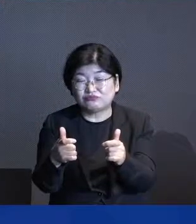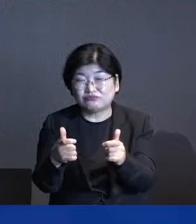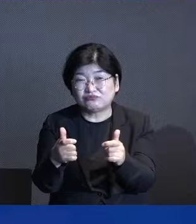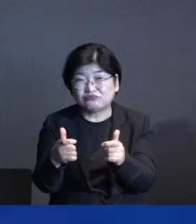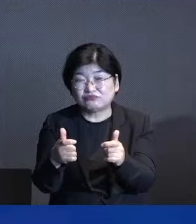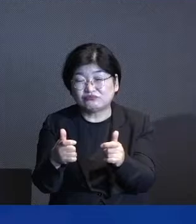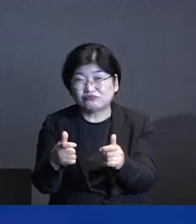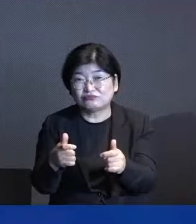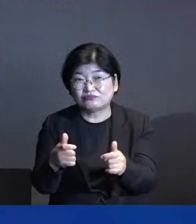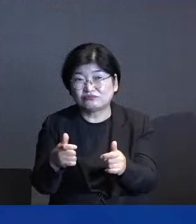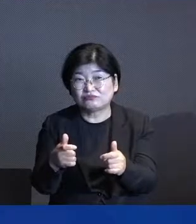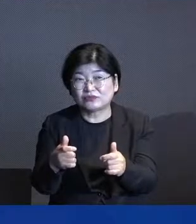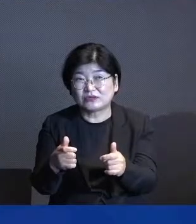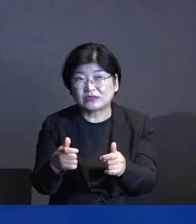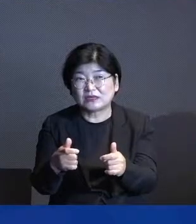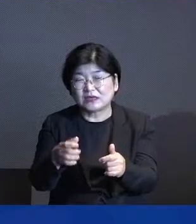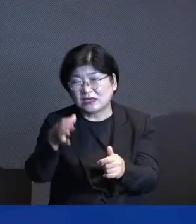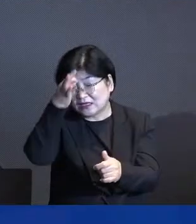decrease in function.